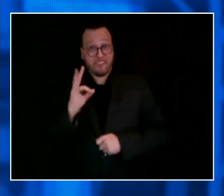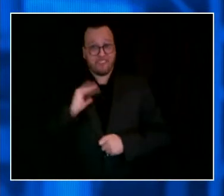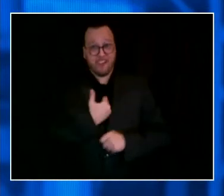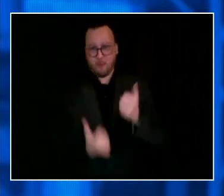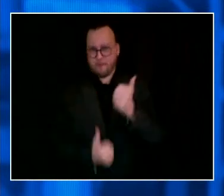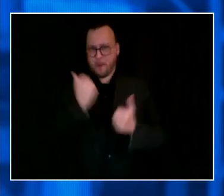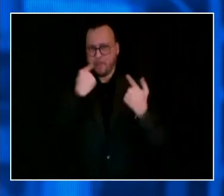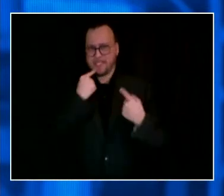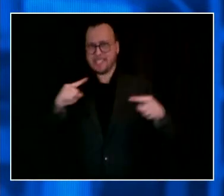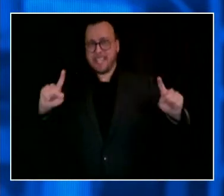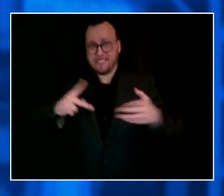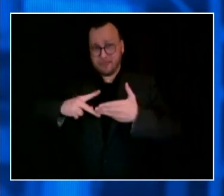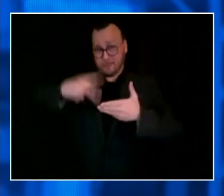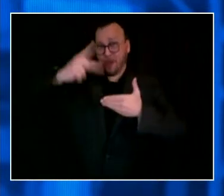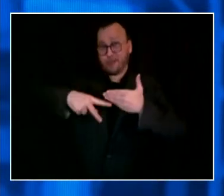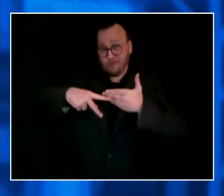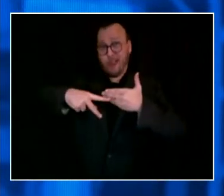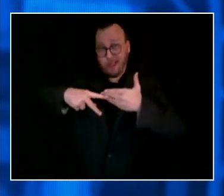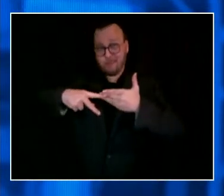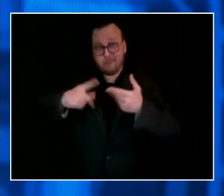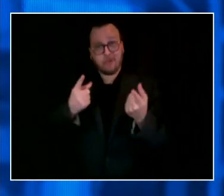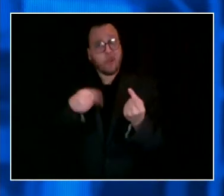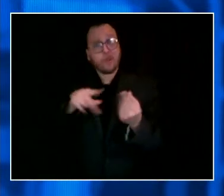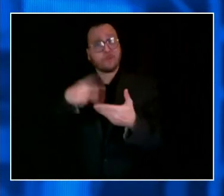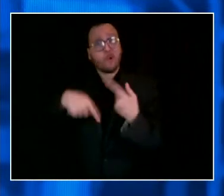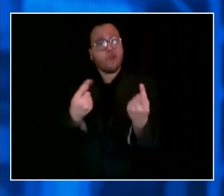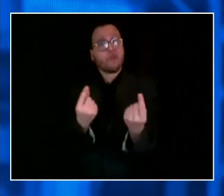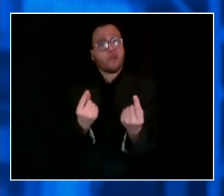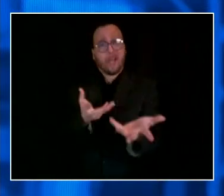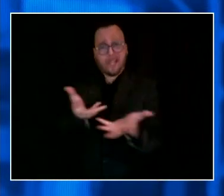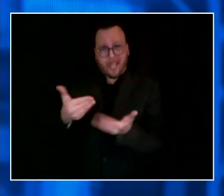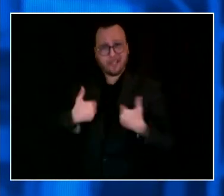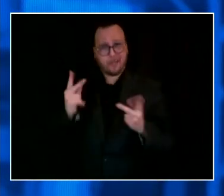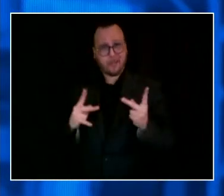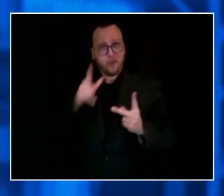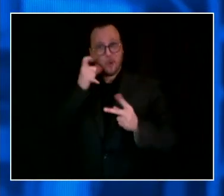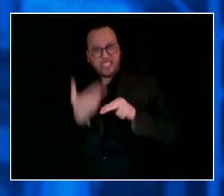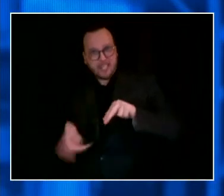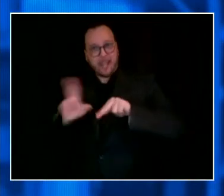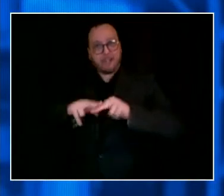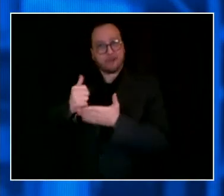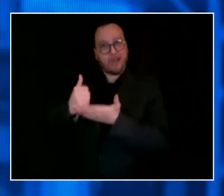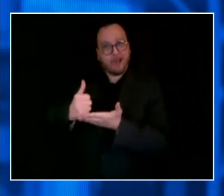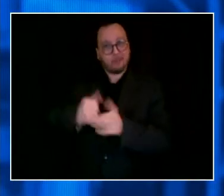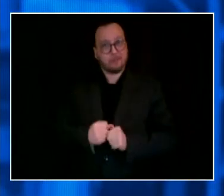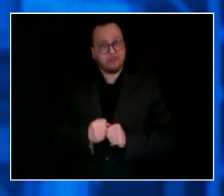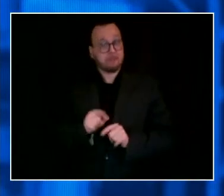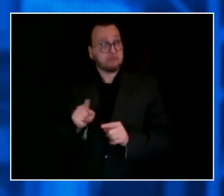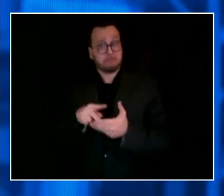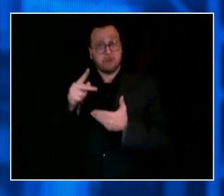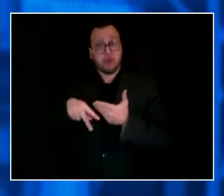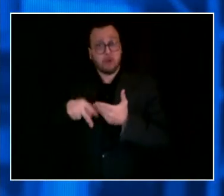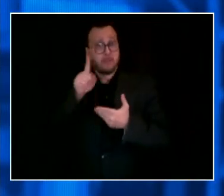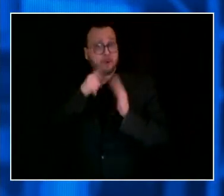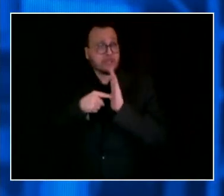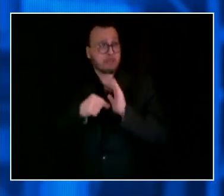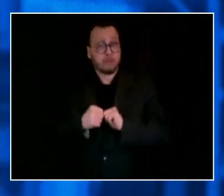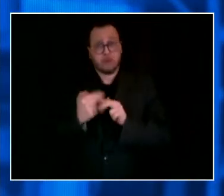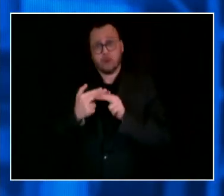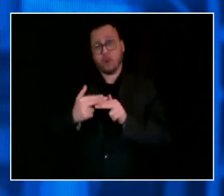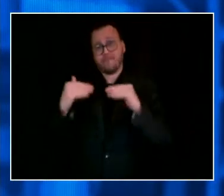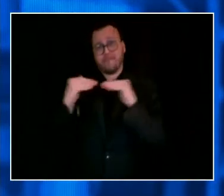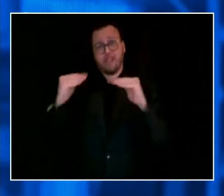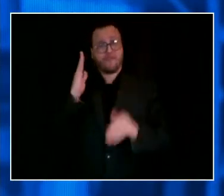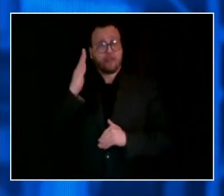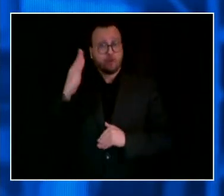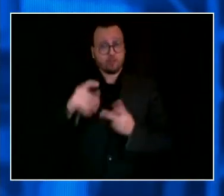successful programs that engage young people who need extra help. Programs like Fair Futures and College